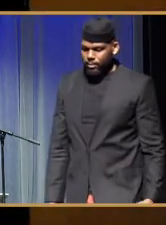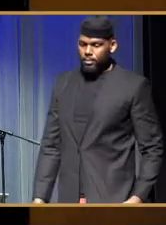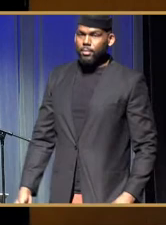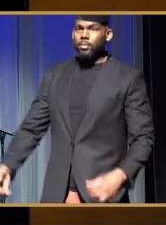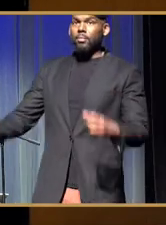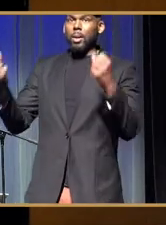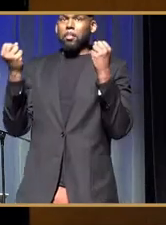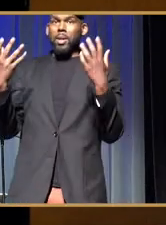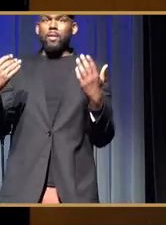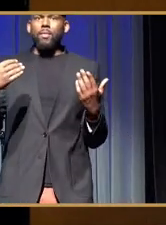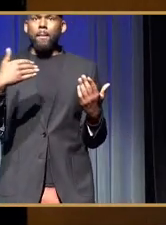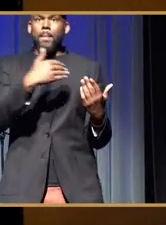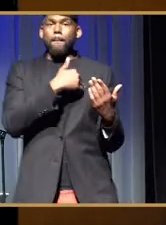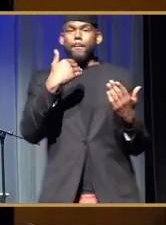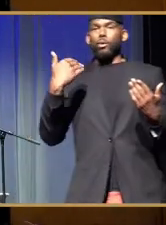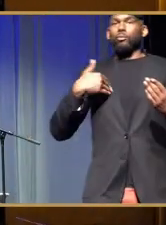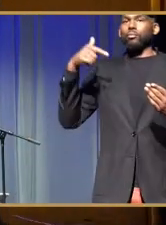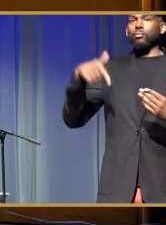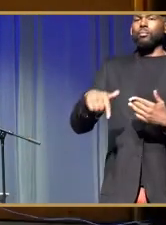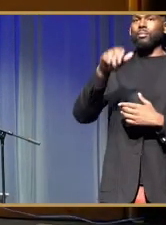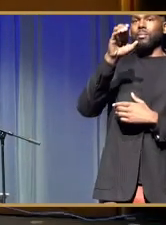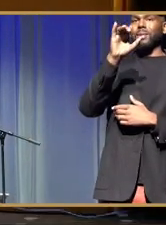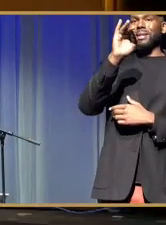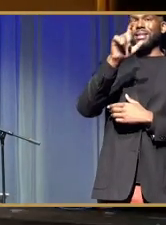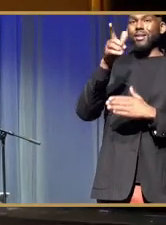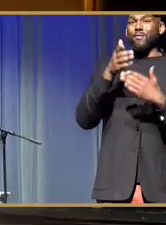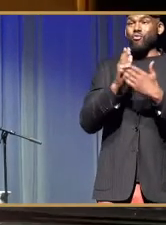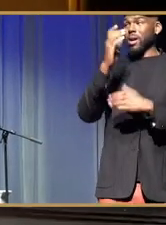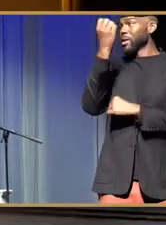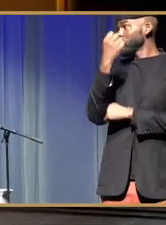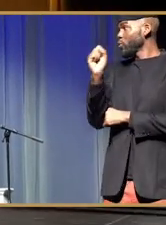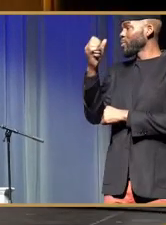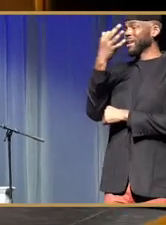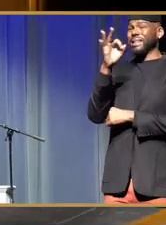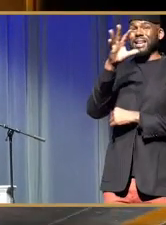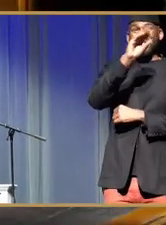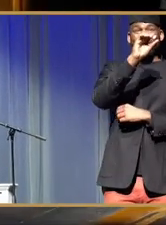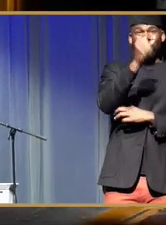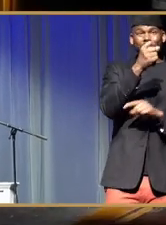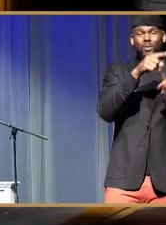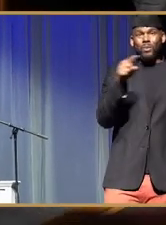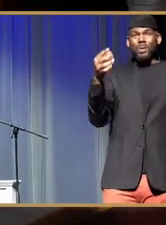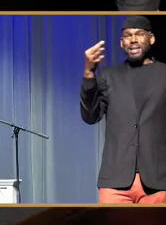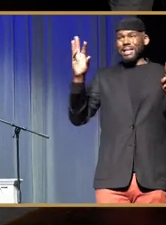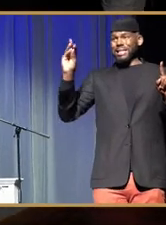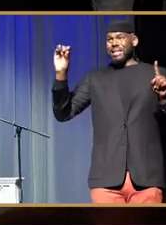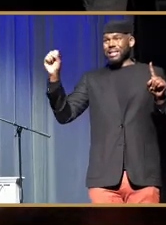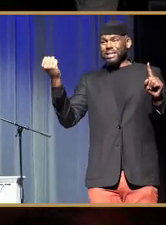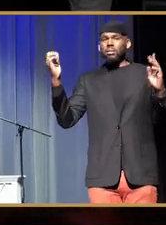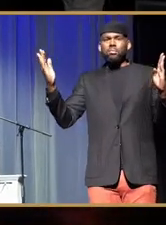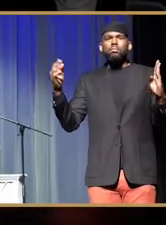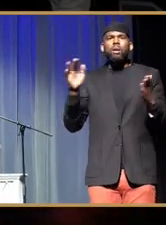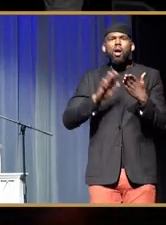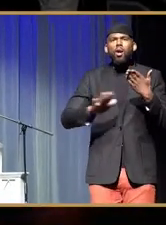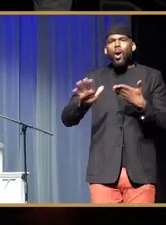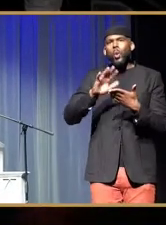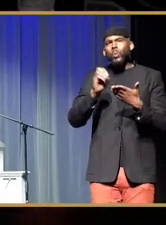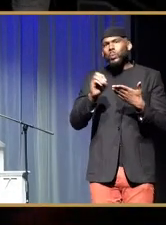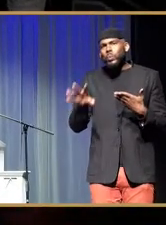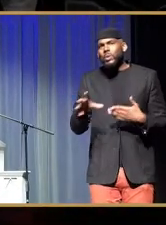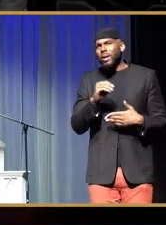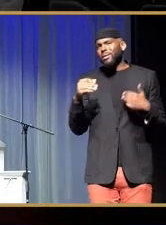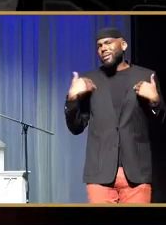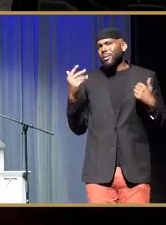Many of the members of the civil rights movement of the mid-1950s to late 1960s were college students and young